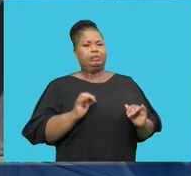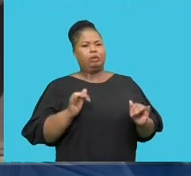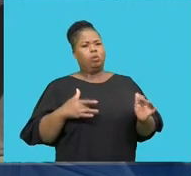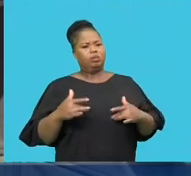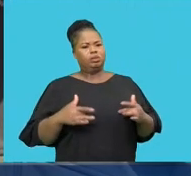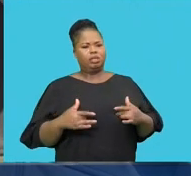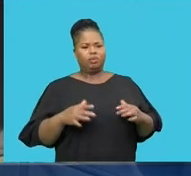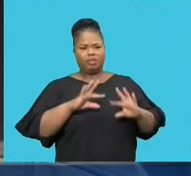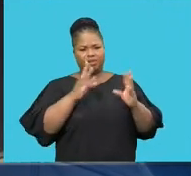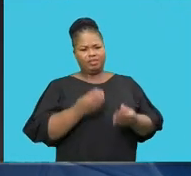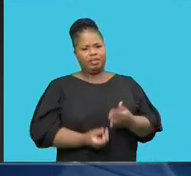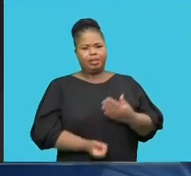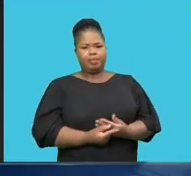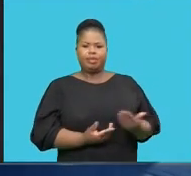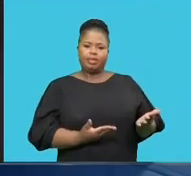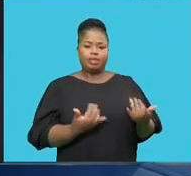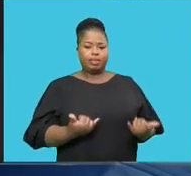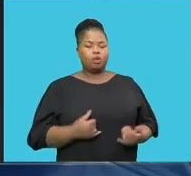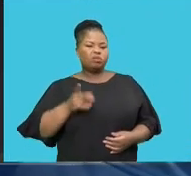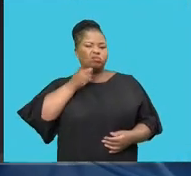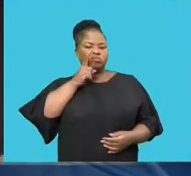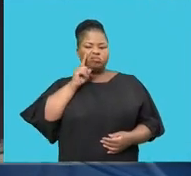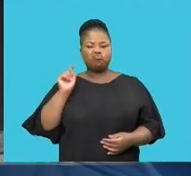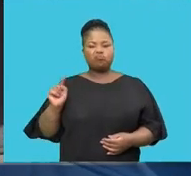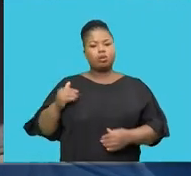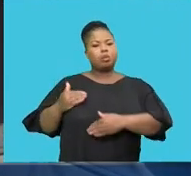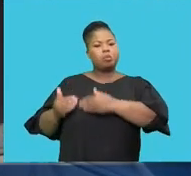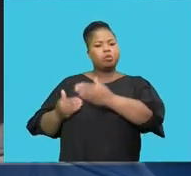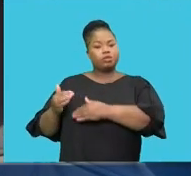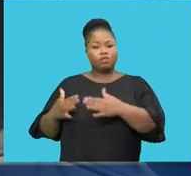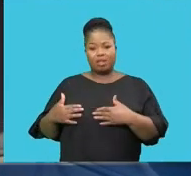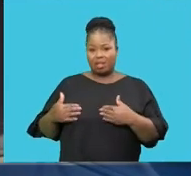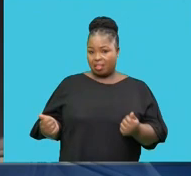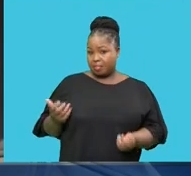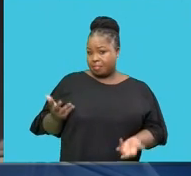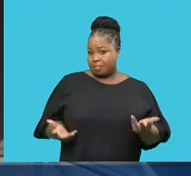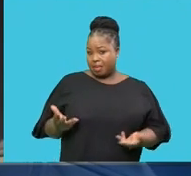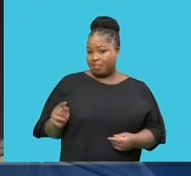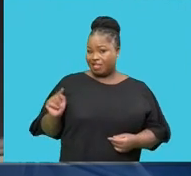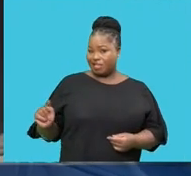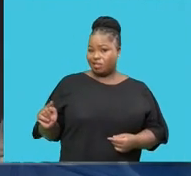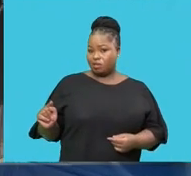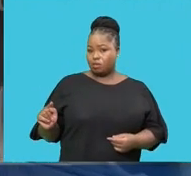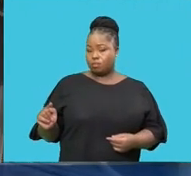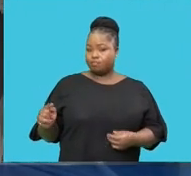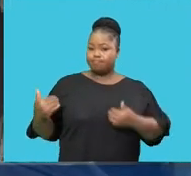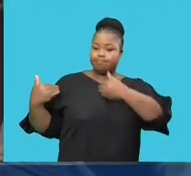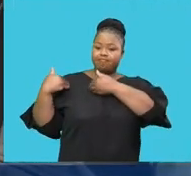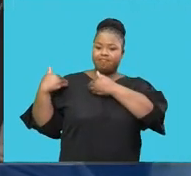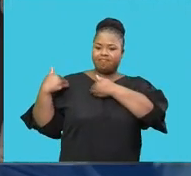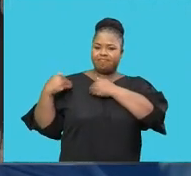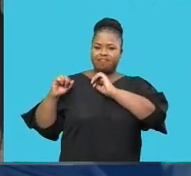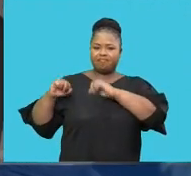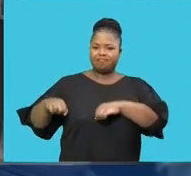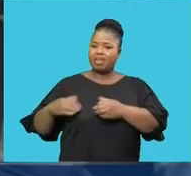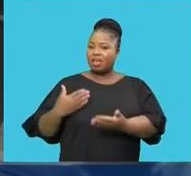are now looking into our health processes as well to say, do we have a point along the value